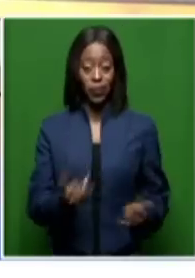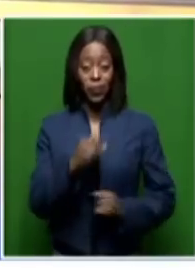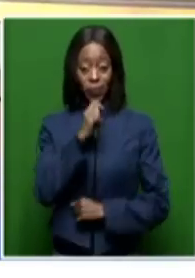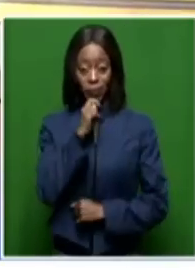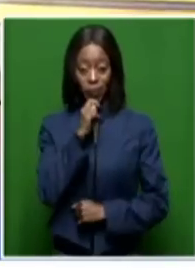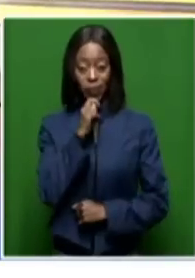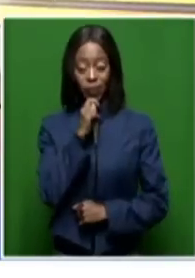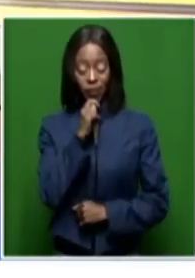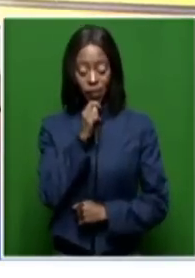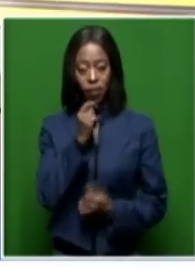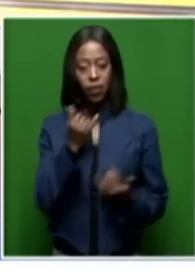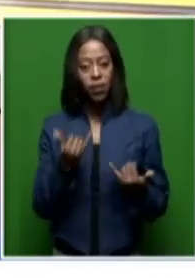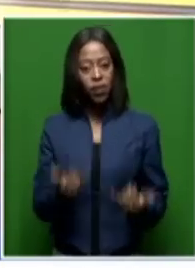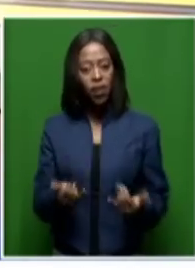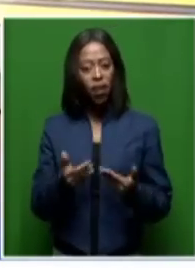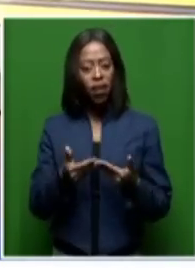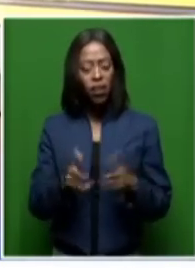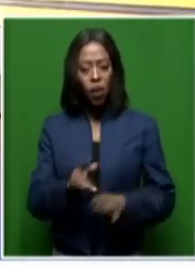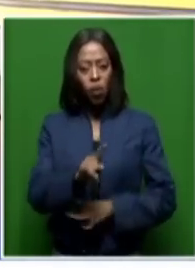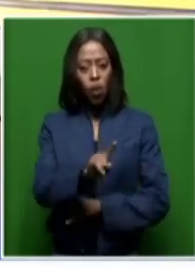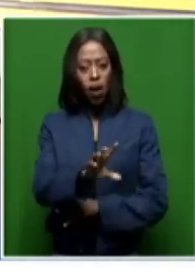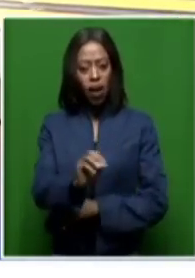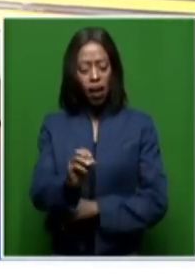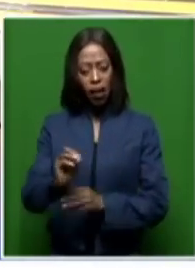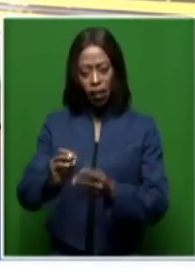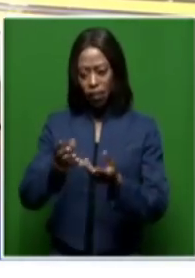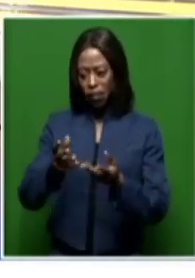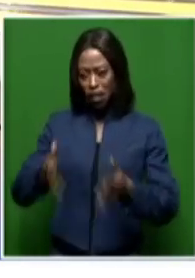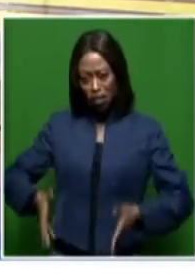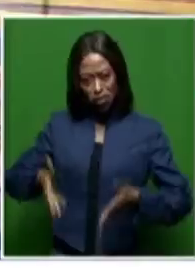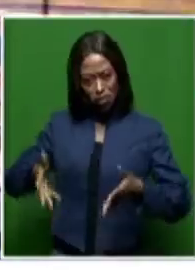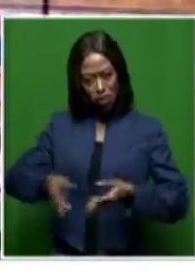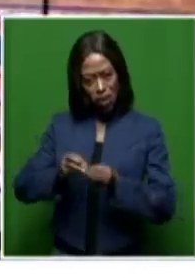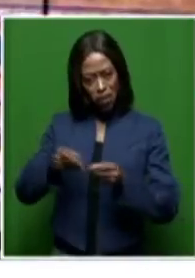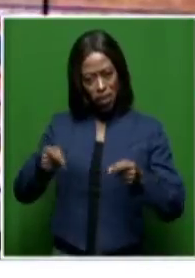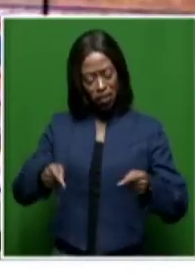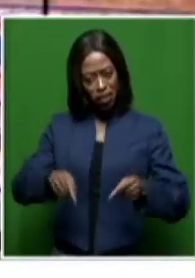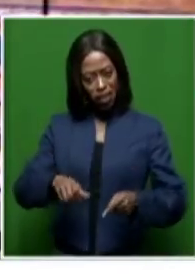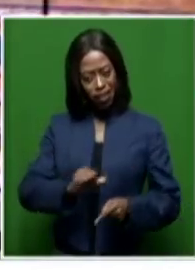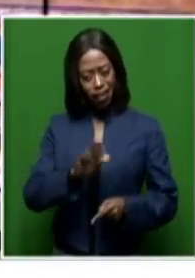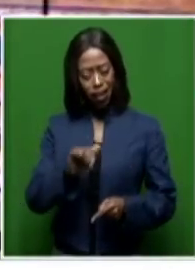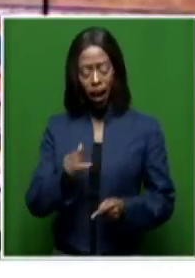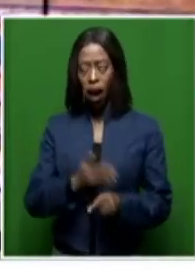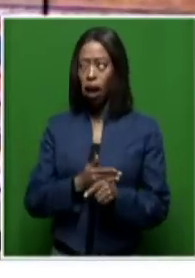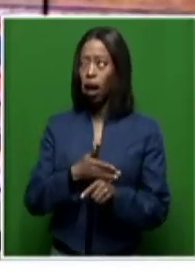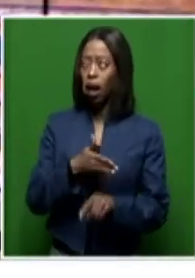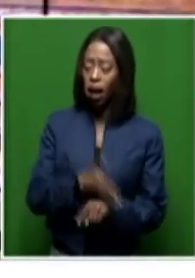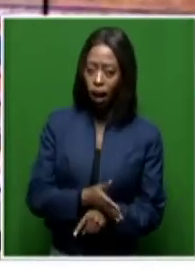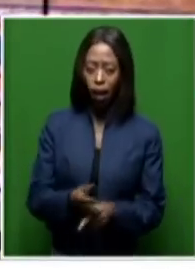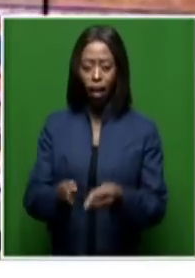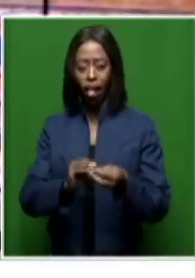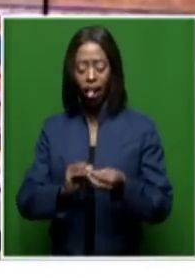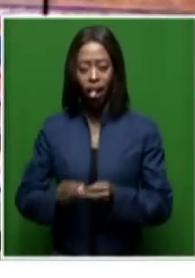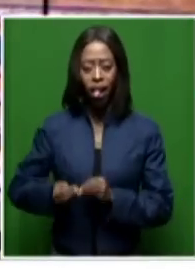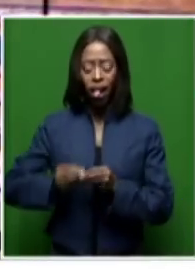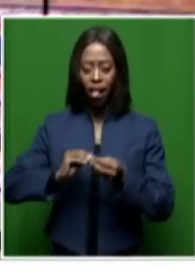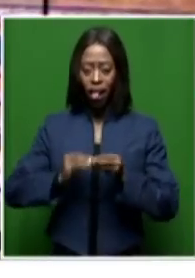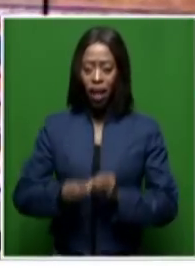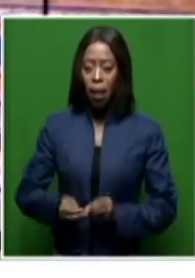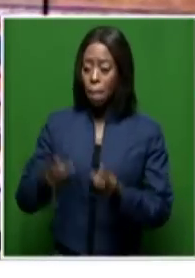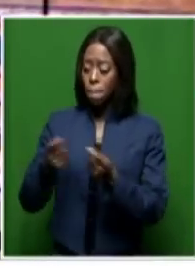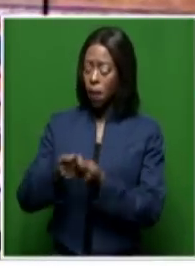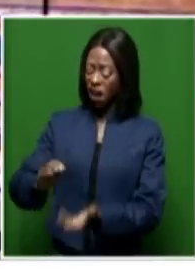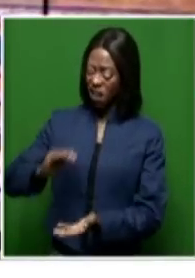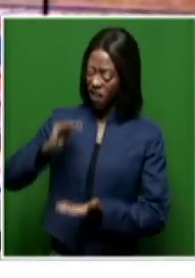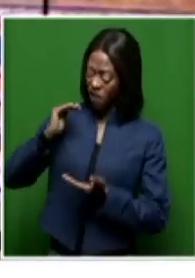let's start with the 100 locally manufactured trains. So it's been a while in the making, quite a bit of money being invested in this.